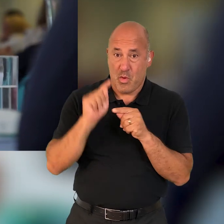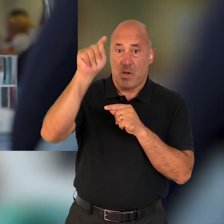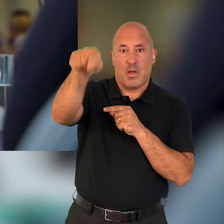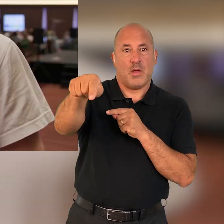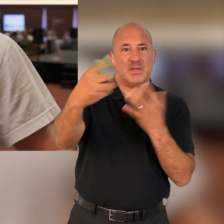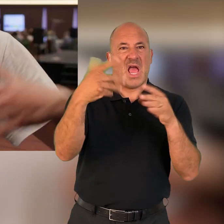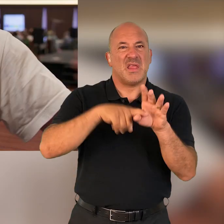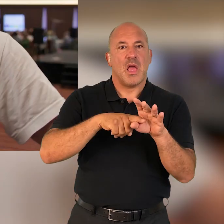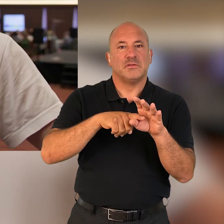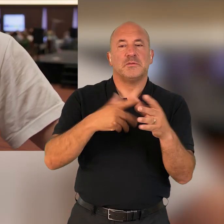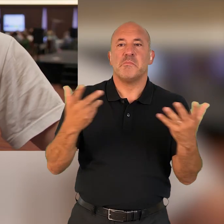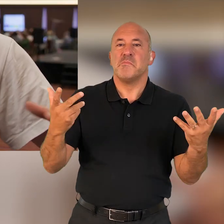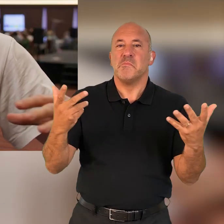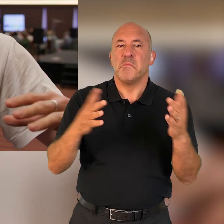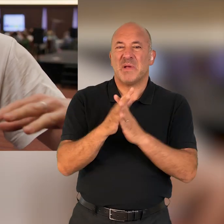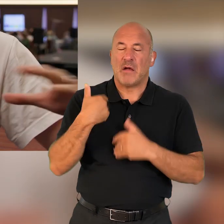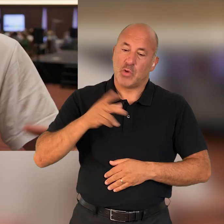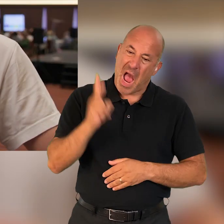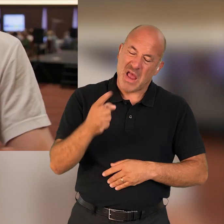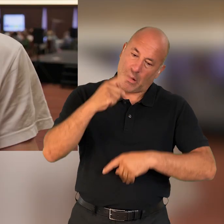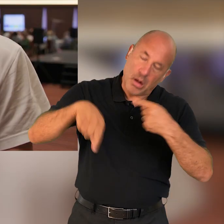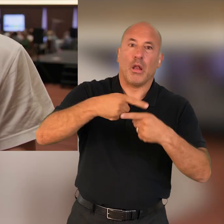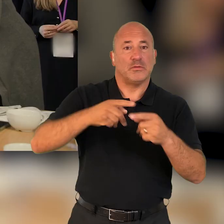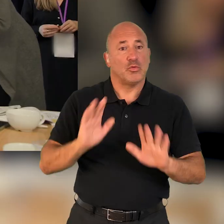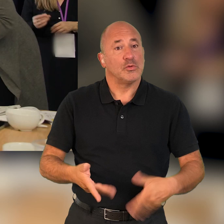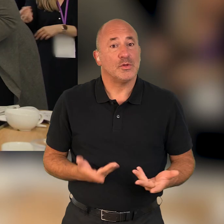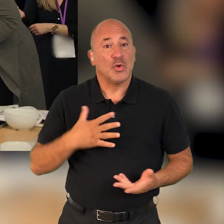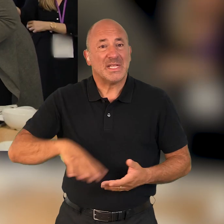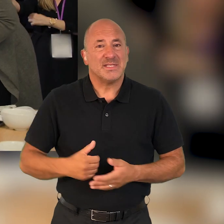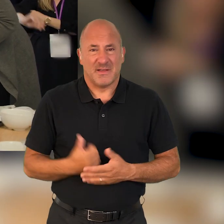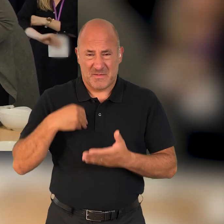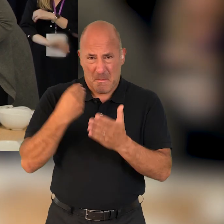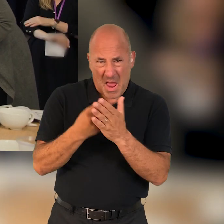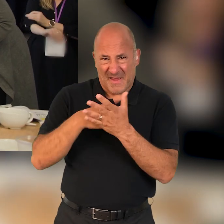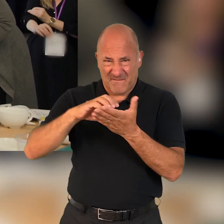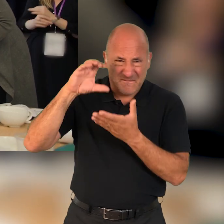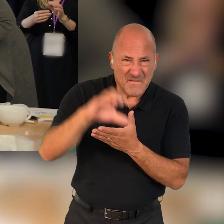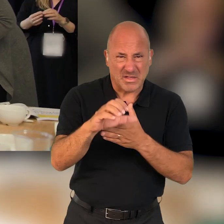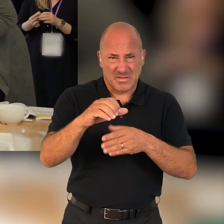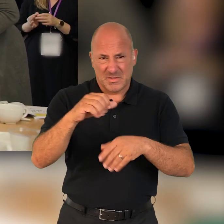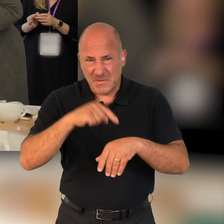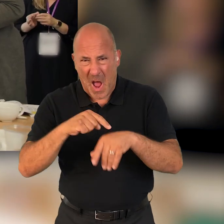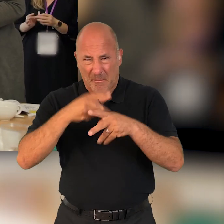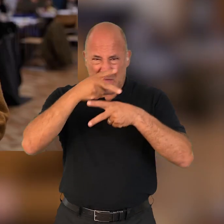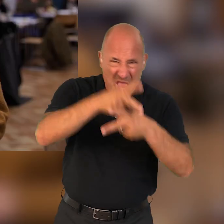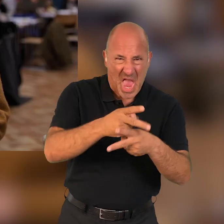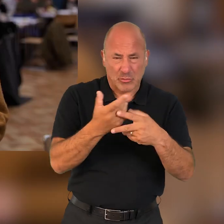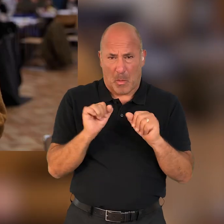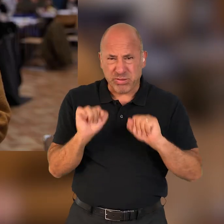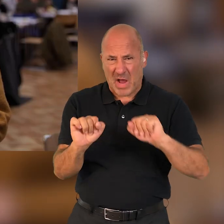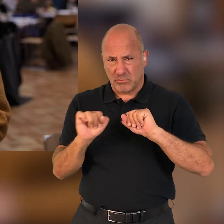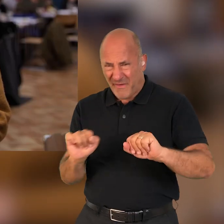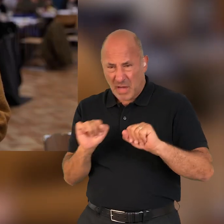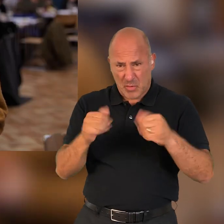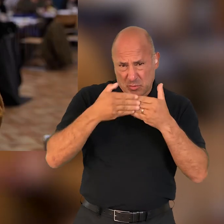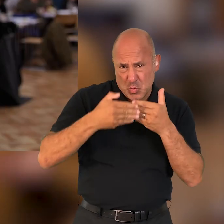that now, in 10 years' time, we won't have to do this again, potentially. If you're putting money and investment and time and care into